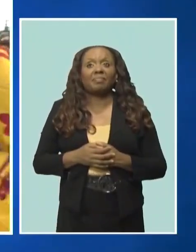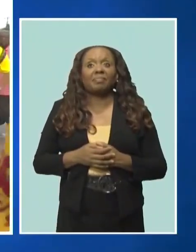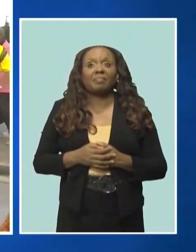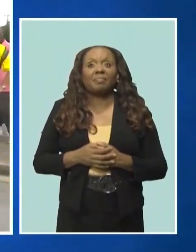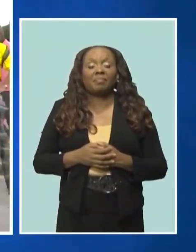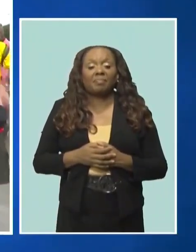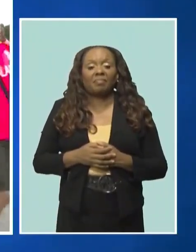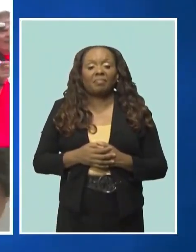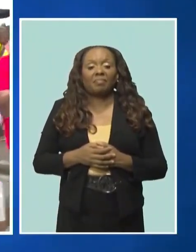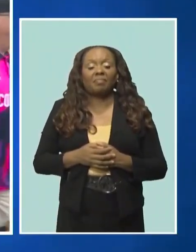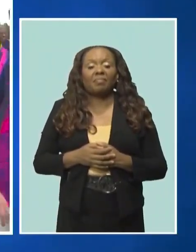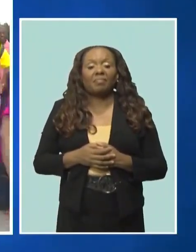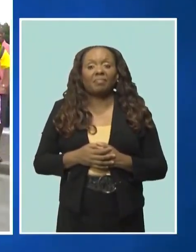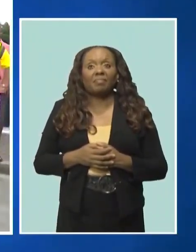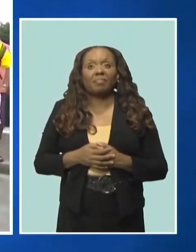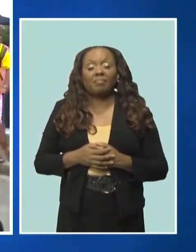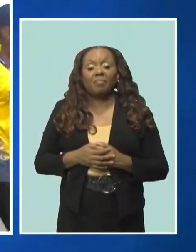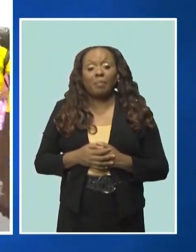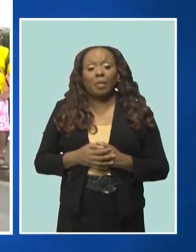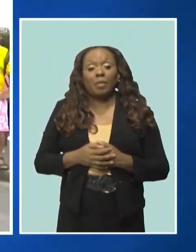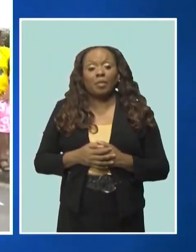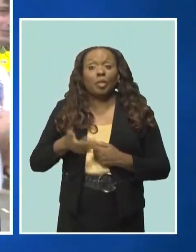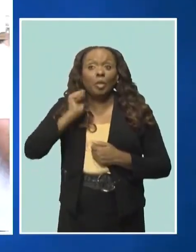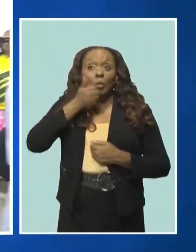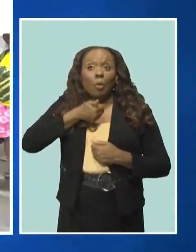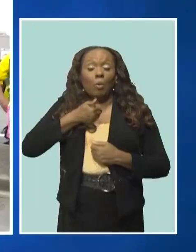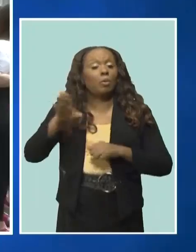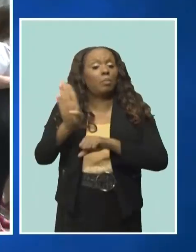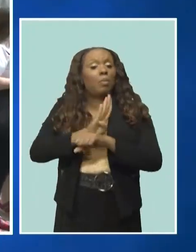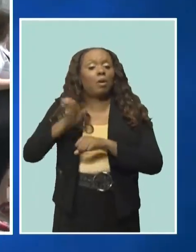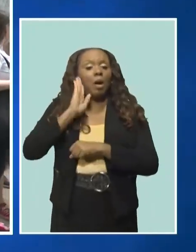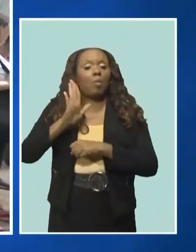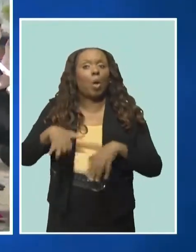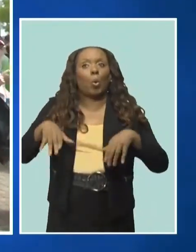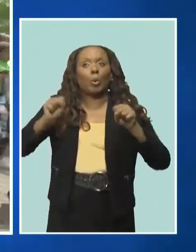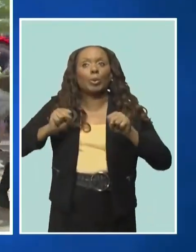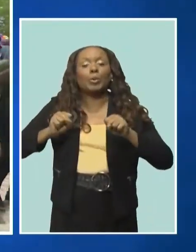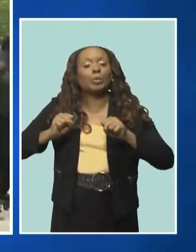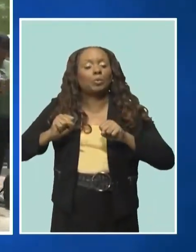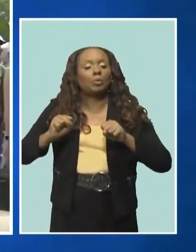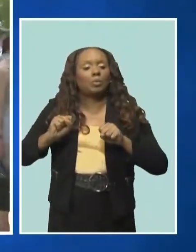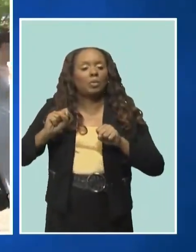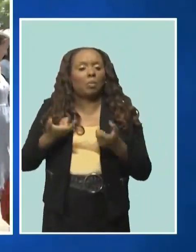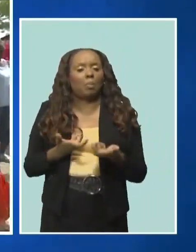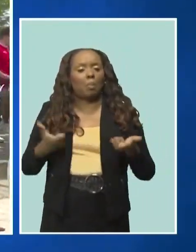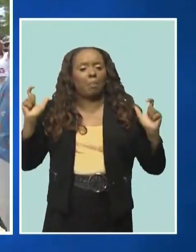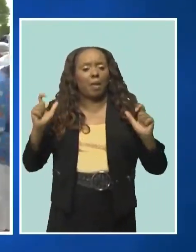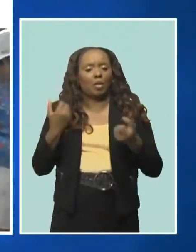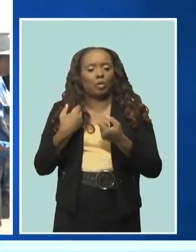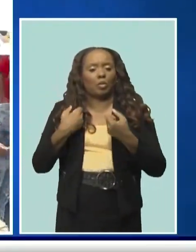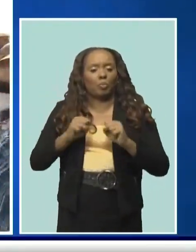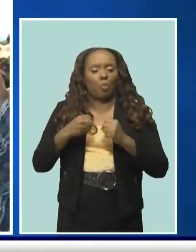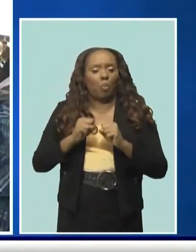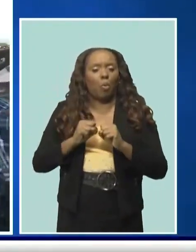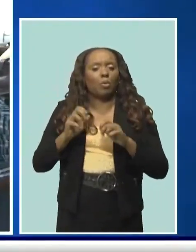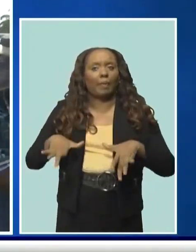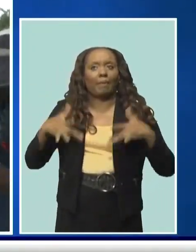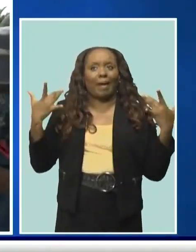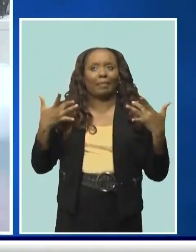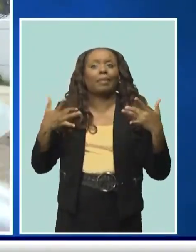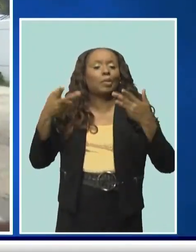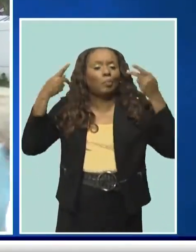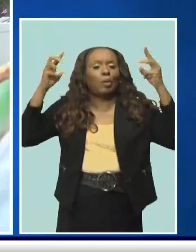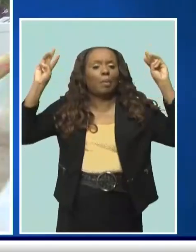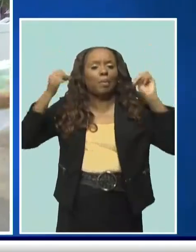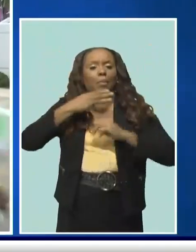On the eve of Barbados hosting the finals of one of the biggest sporting events in the world, Prime Minister Mia Amor-Motley says the island